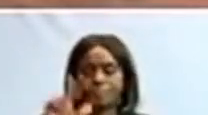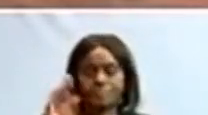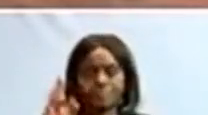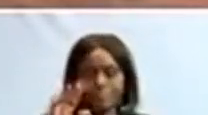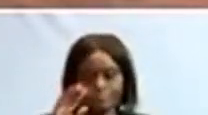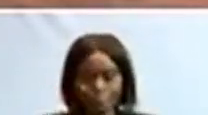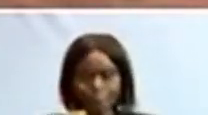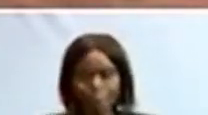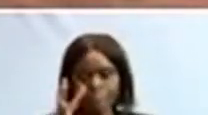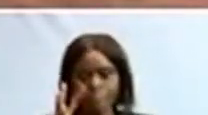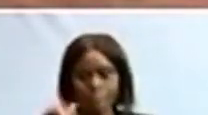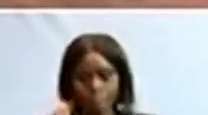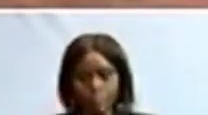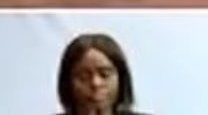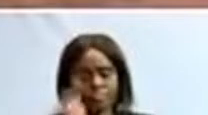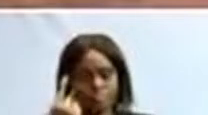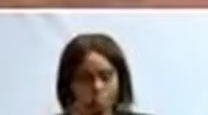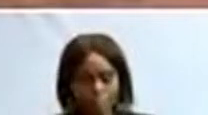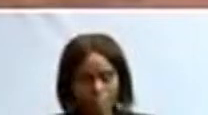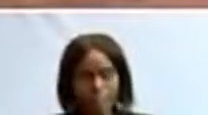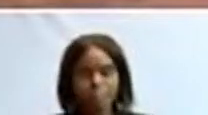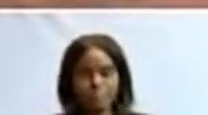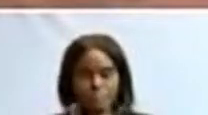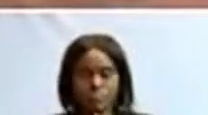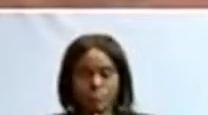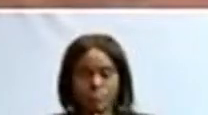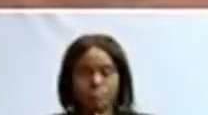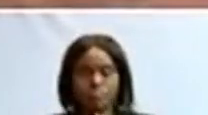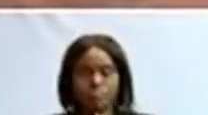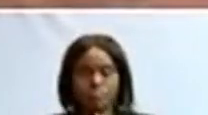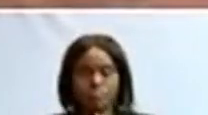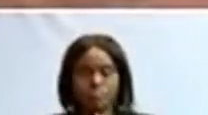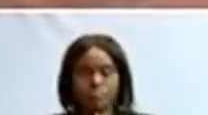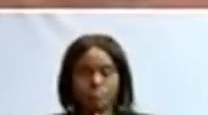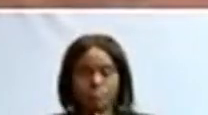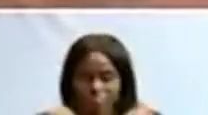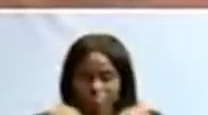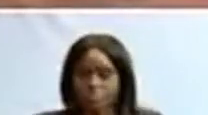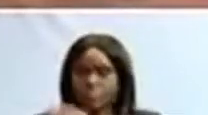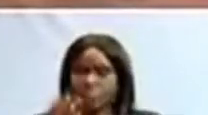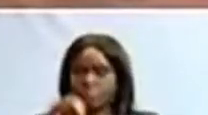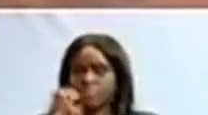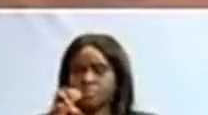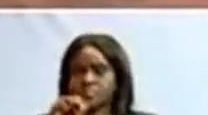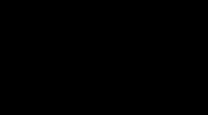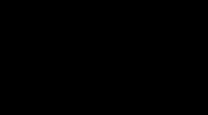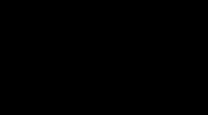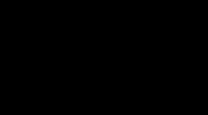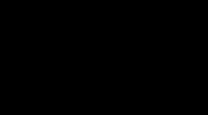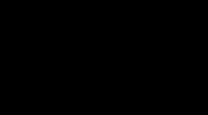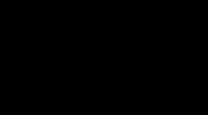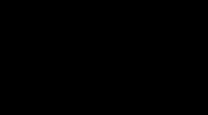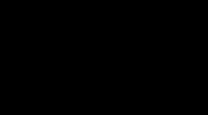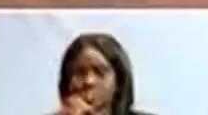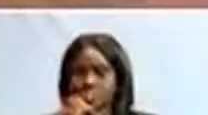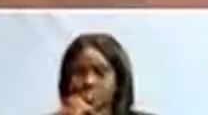Section 4 and 1, and an internal memo